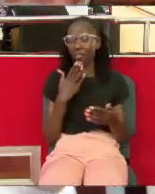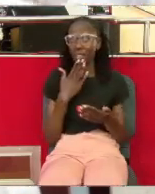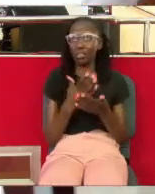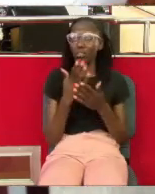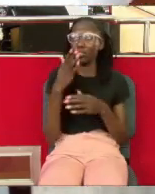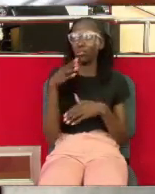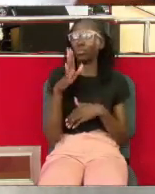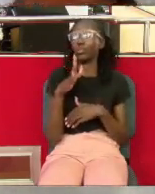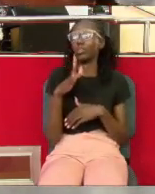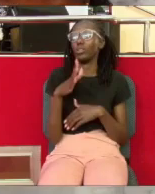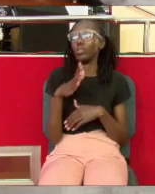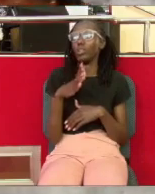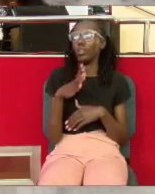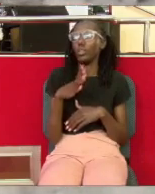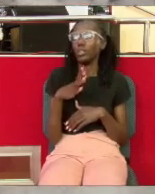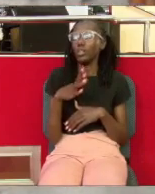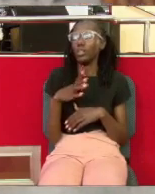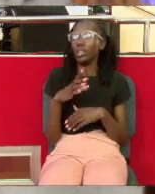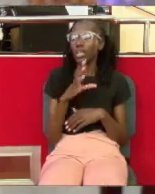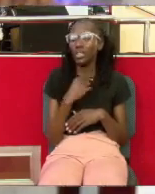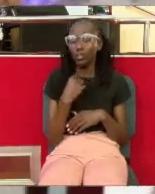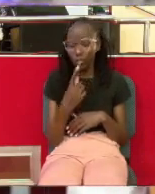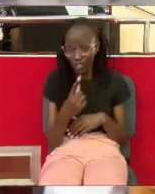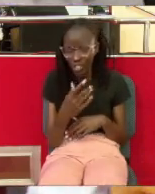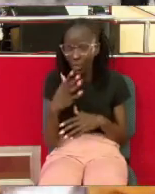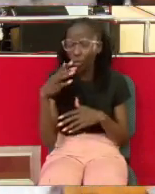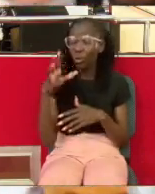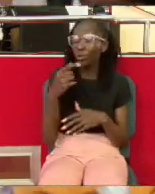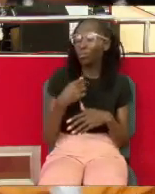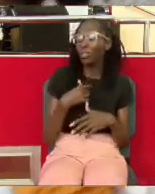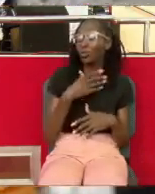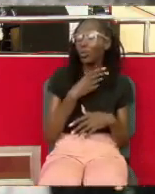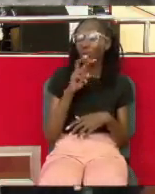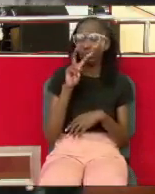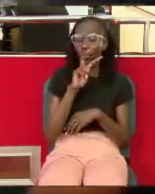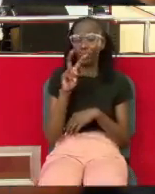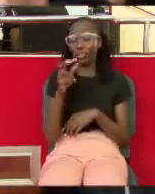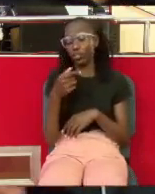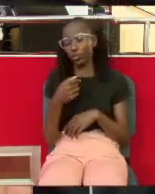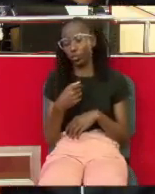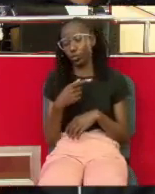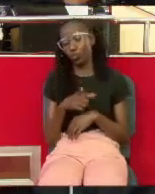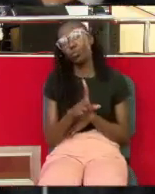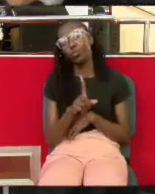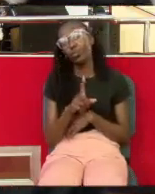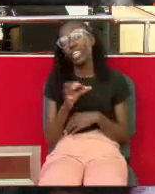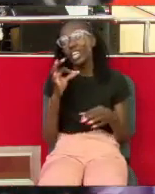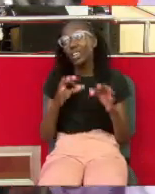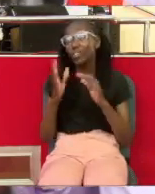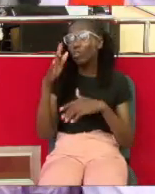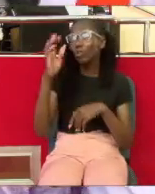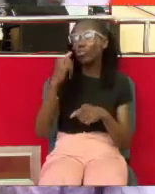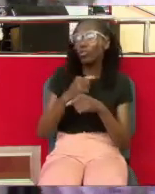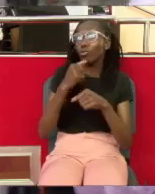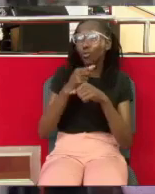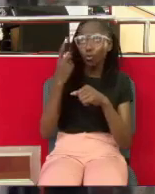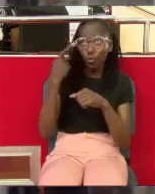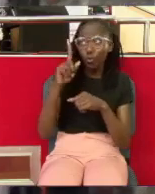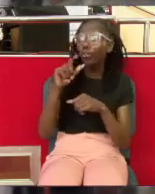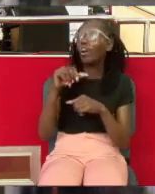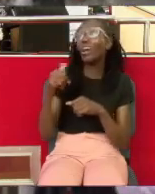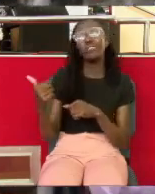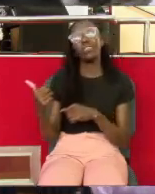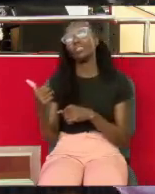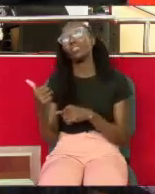are saying, Lord, I need to see you in my life. If you have done it for others, you have made a way for